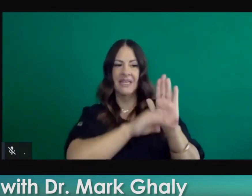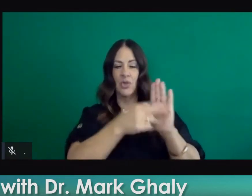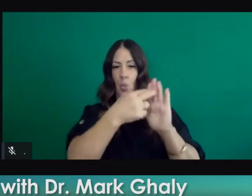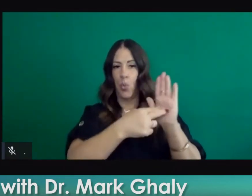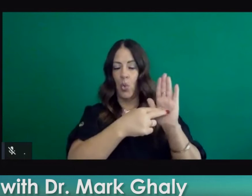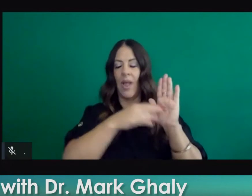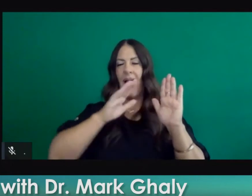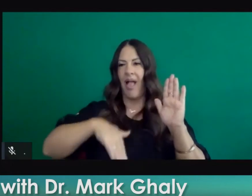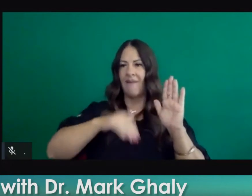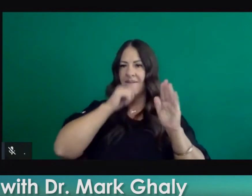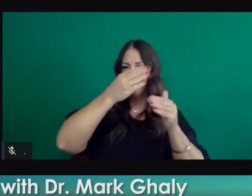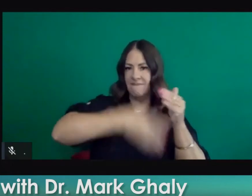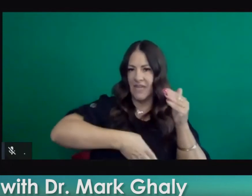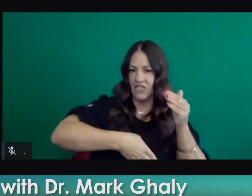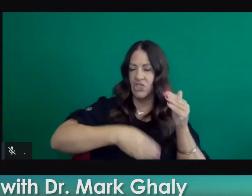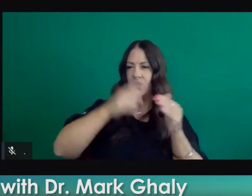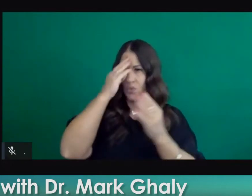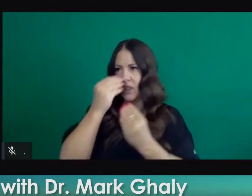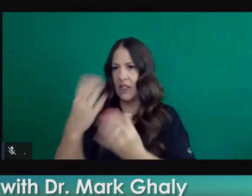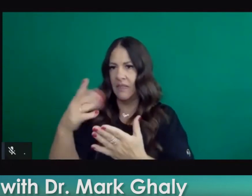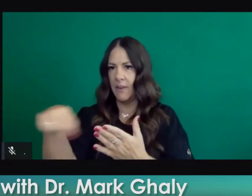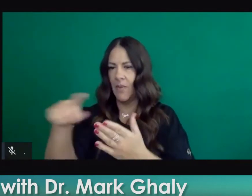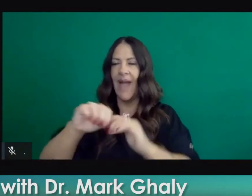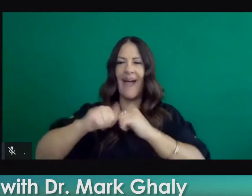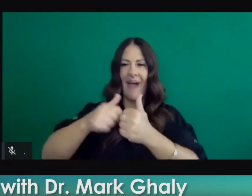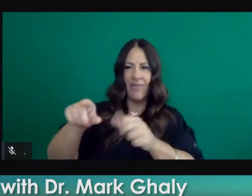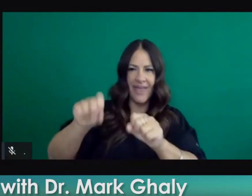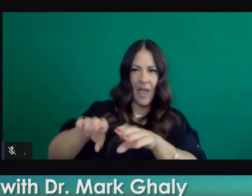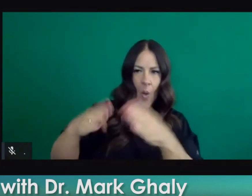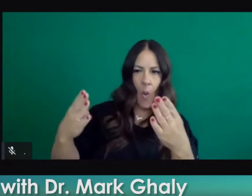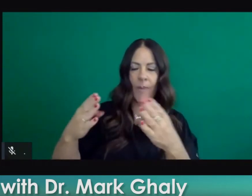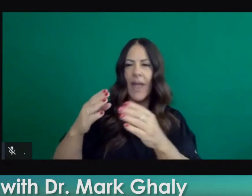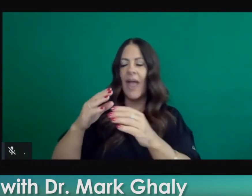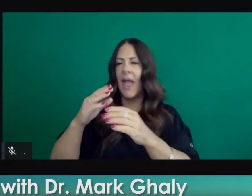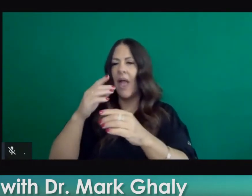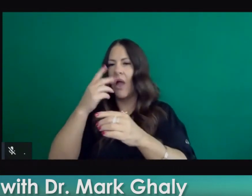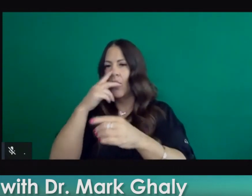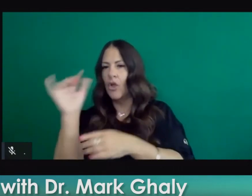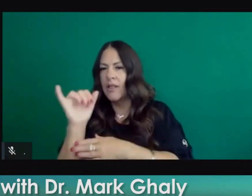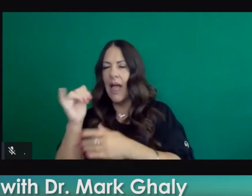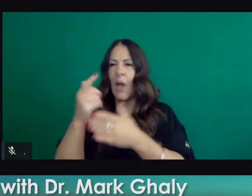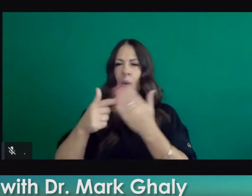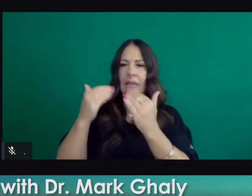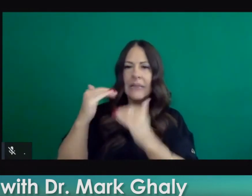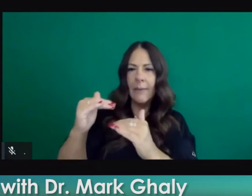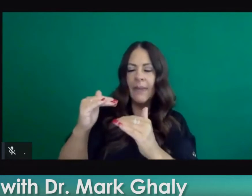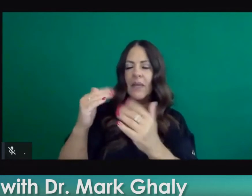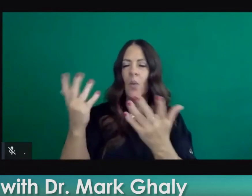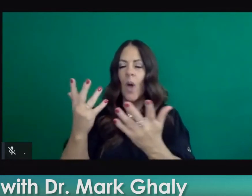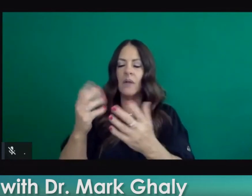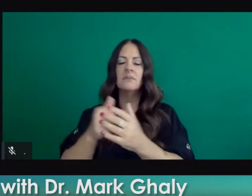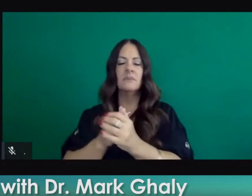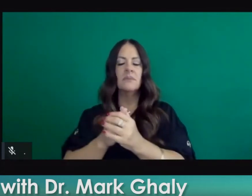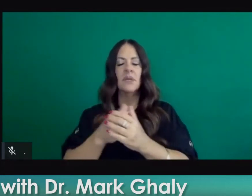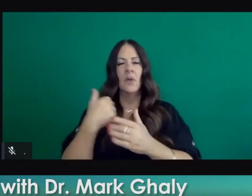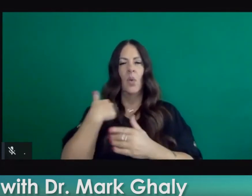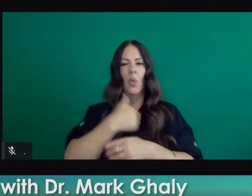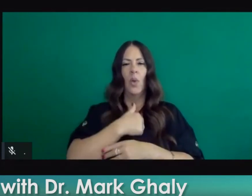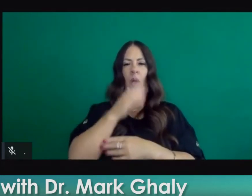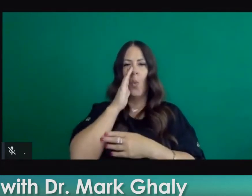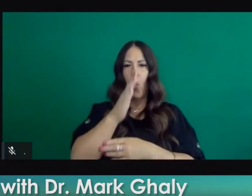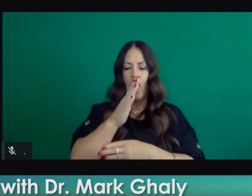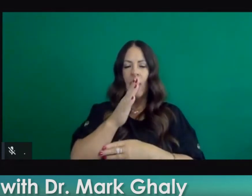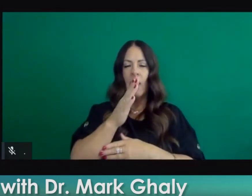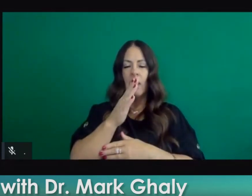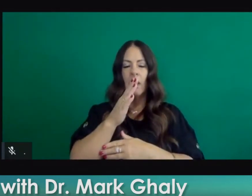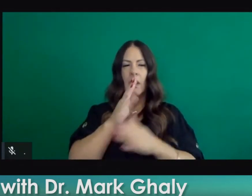same thoughtful energy in, working with operators who have questions about how convention centers will move forward in our tiering system.